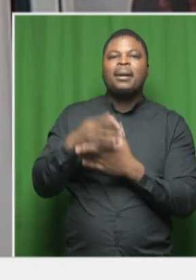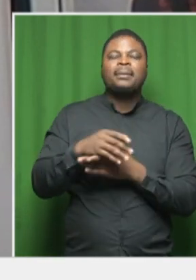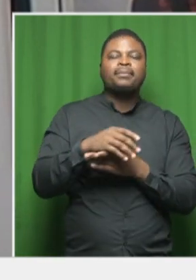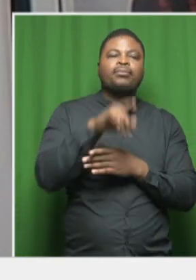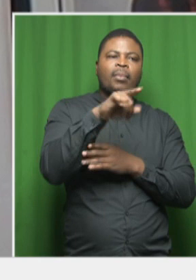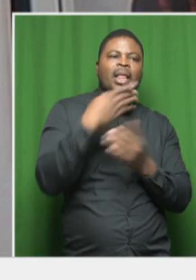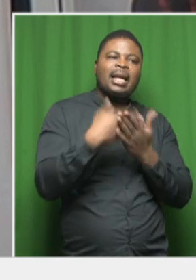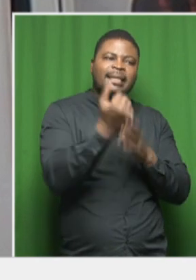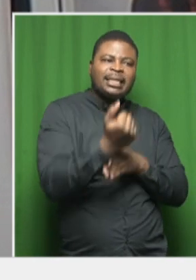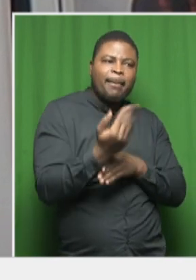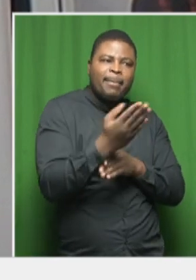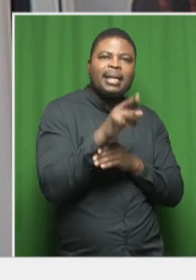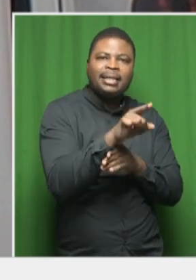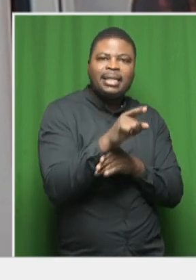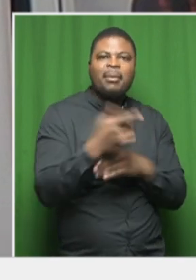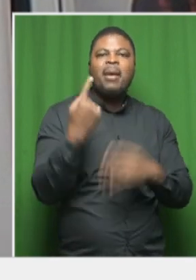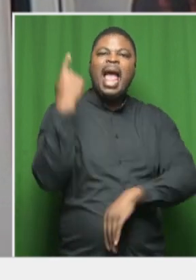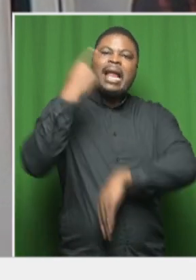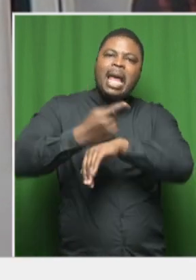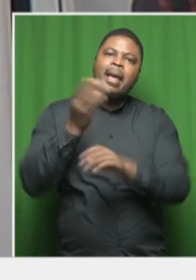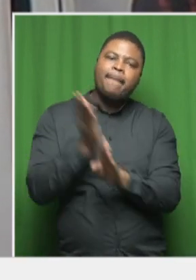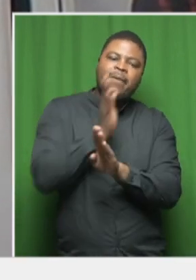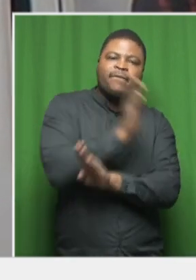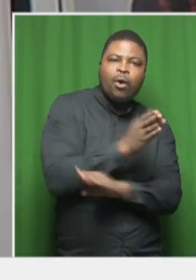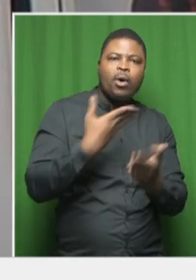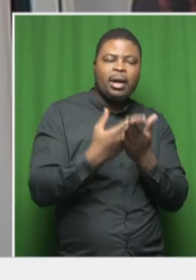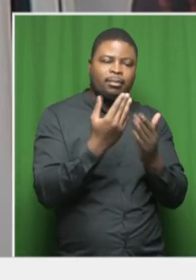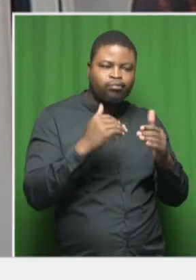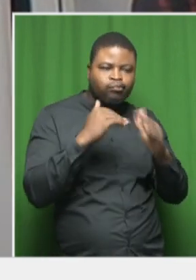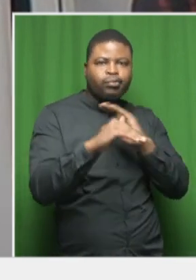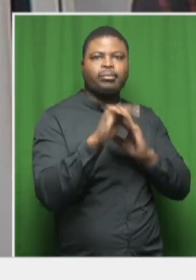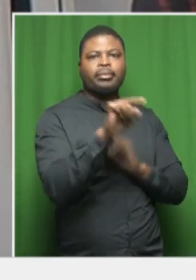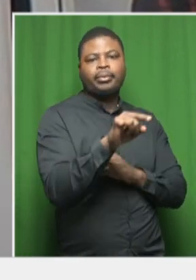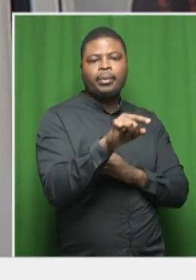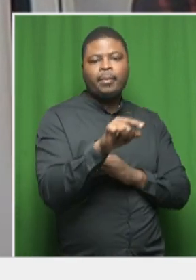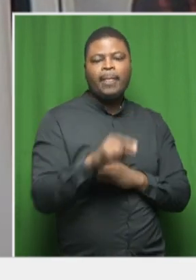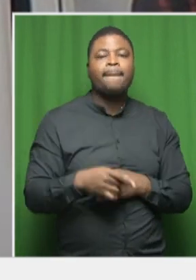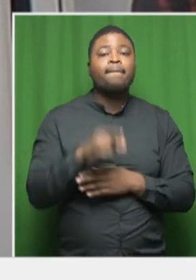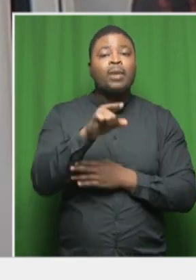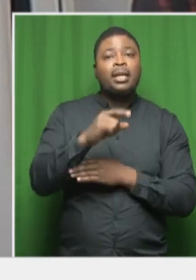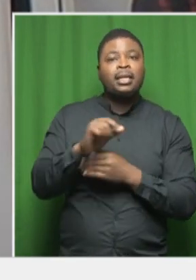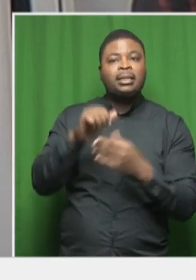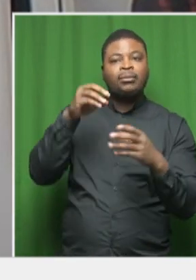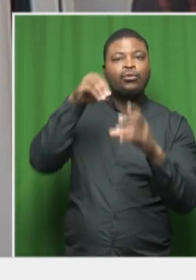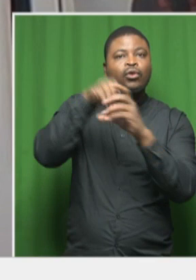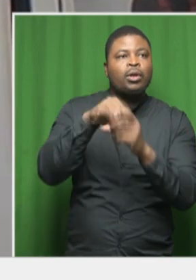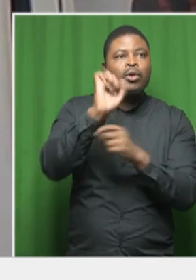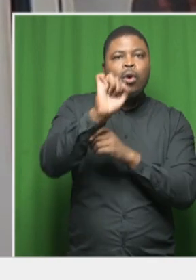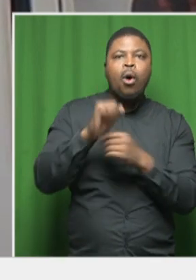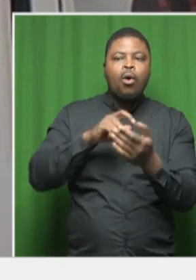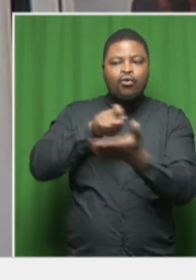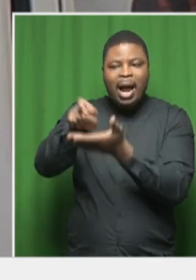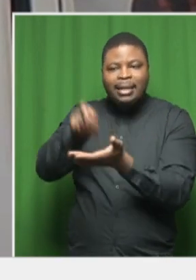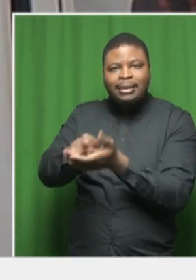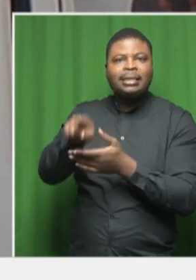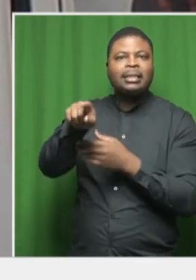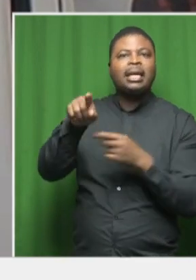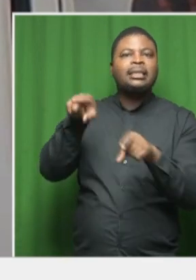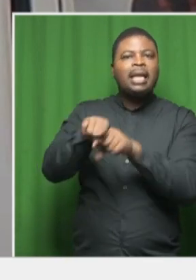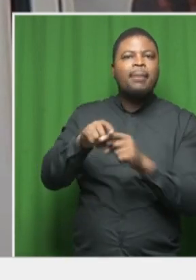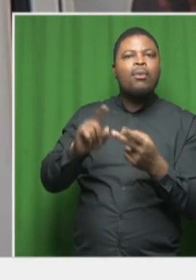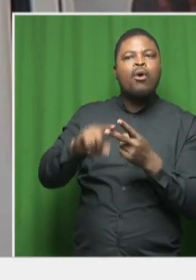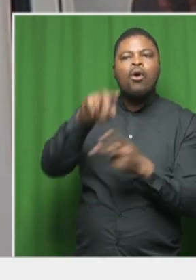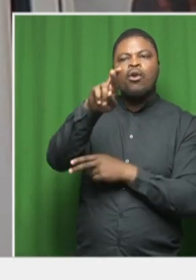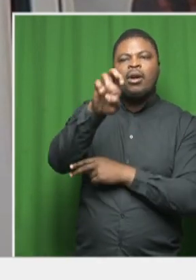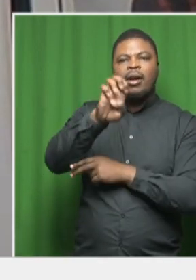will do is it will give you insight into your writing and into your referencing. So although